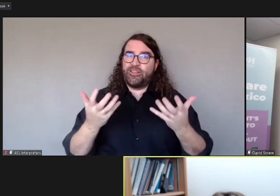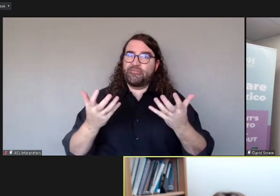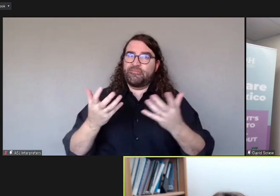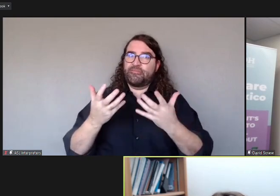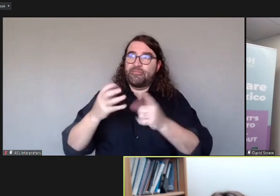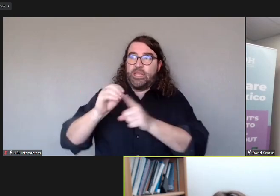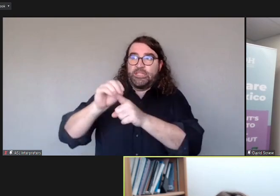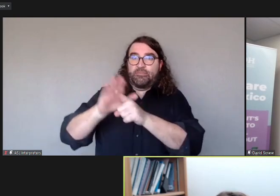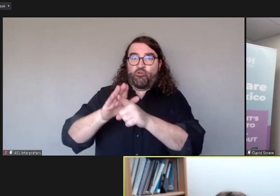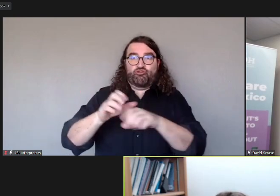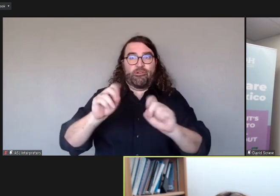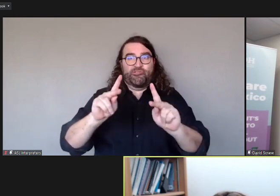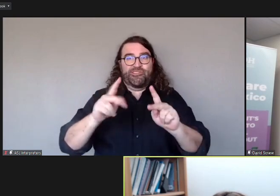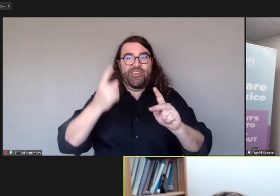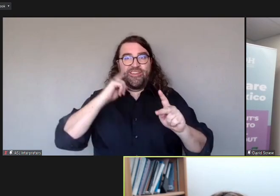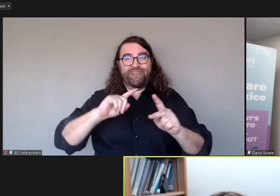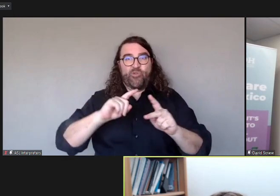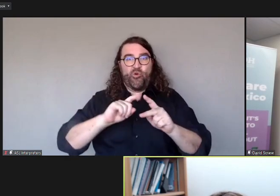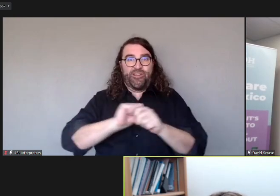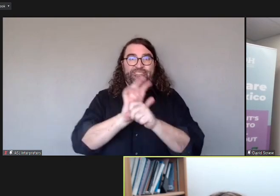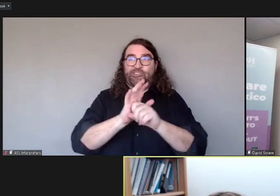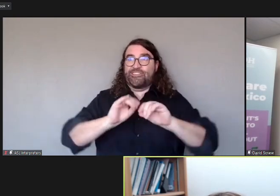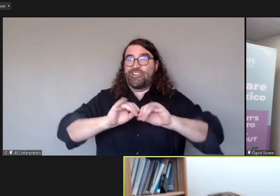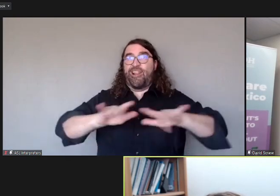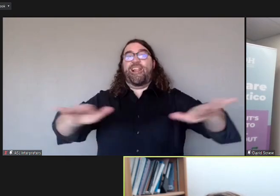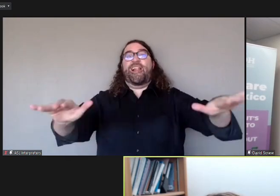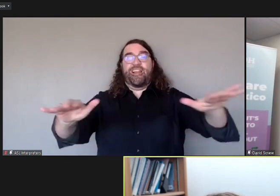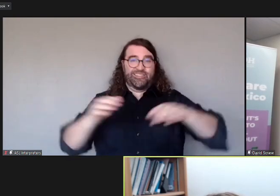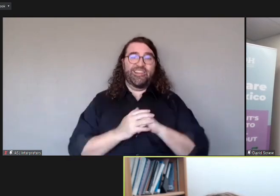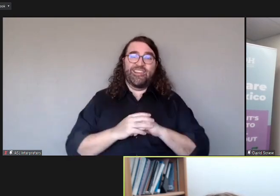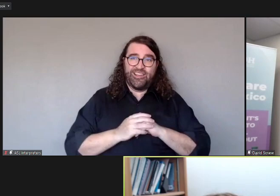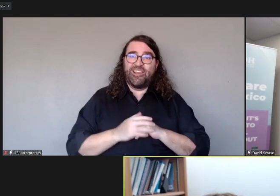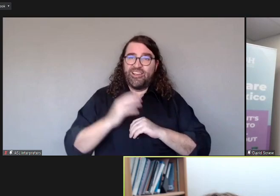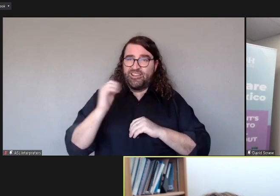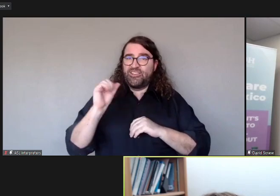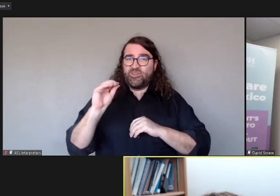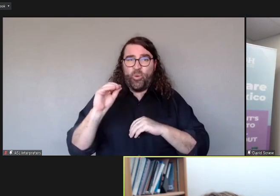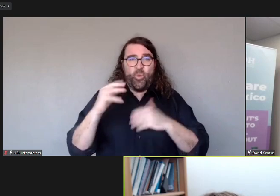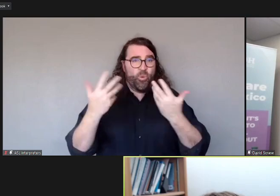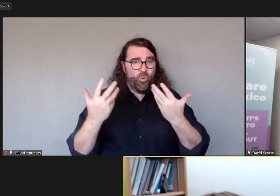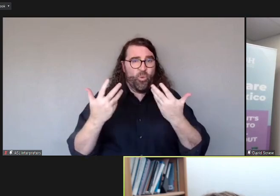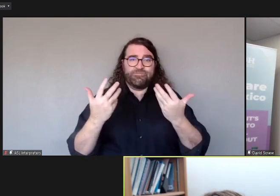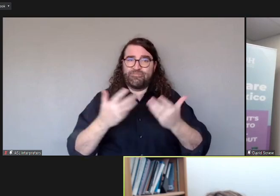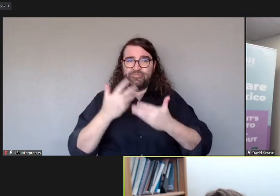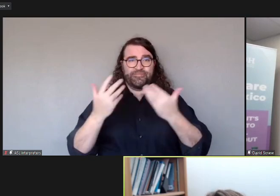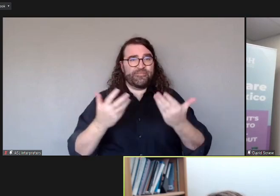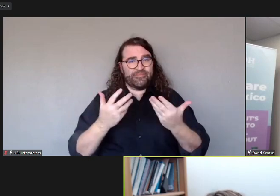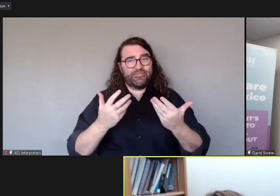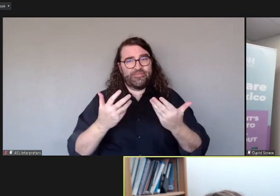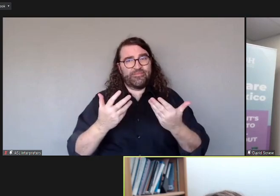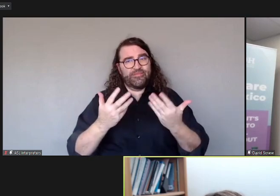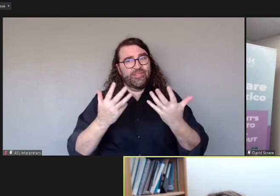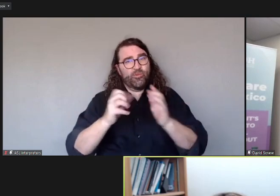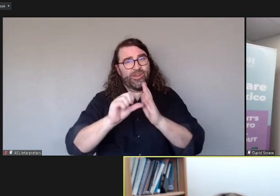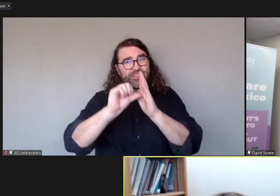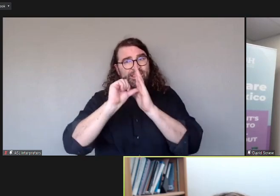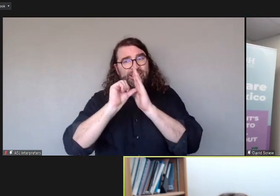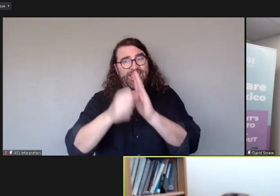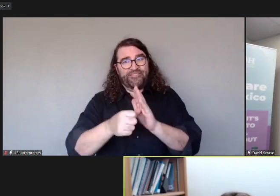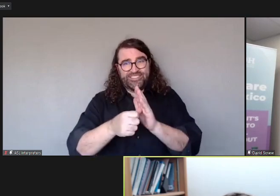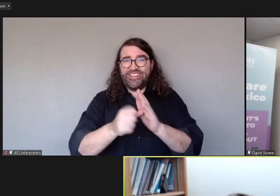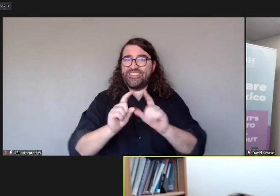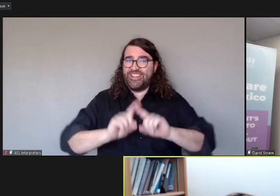for exposure to the virus and lots of opportunity to get infected. But I do want to emphasize there is a